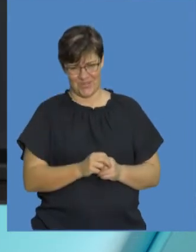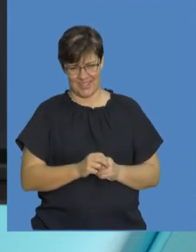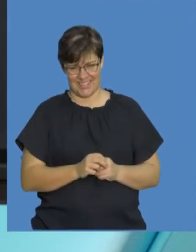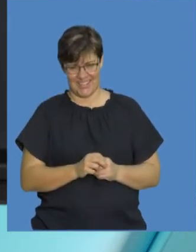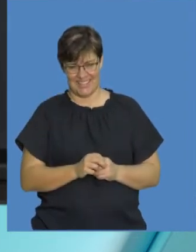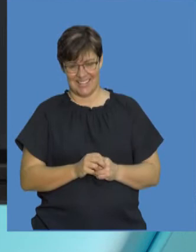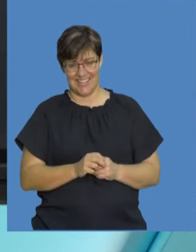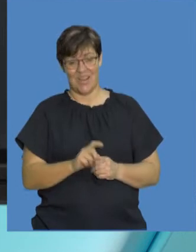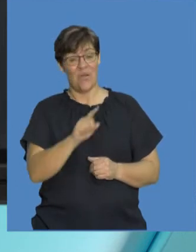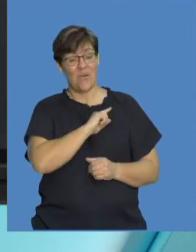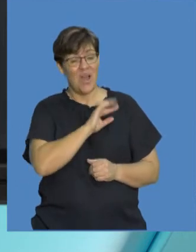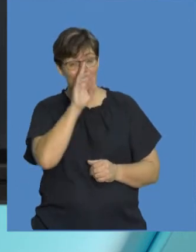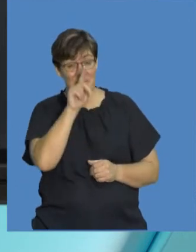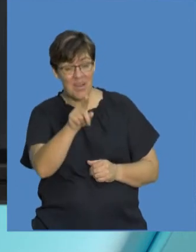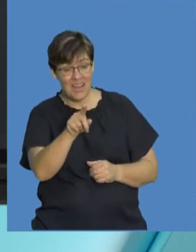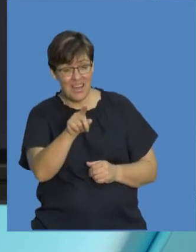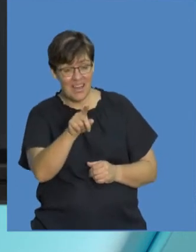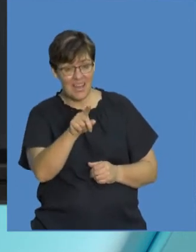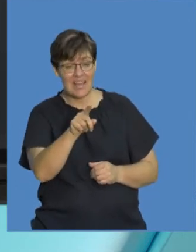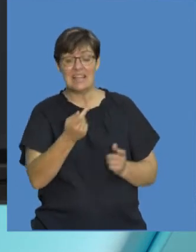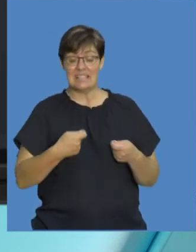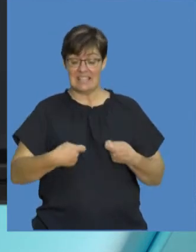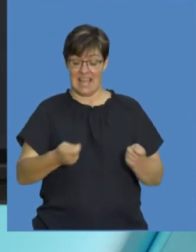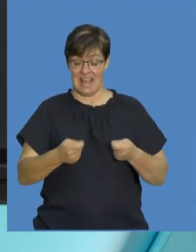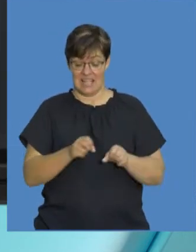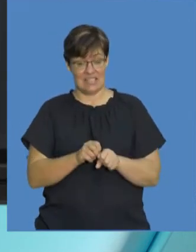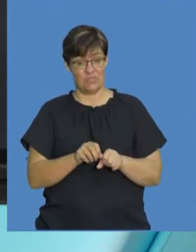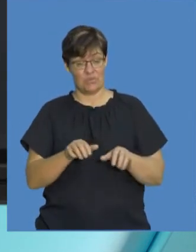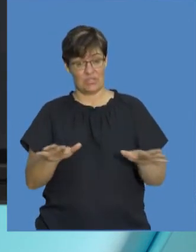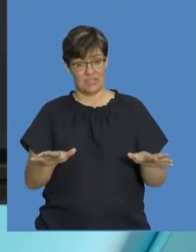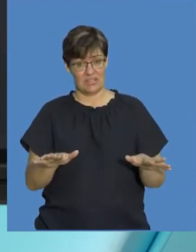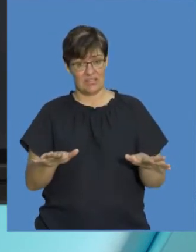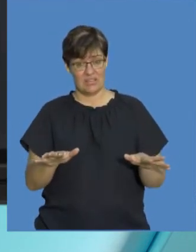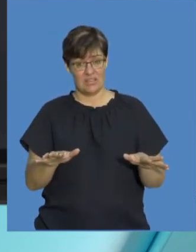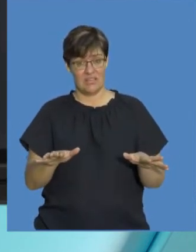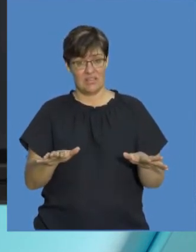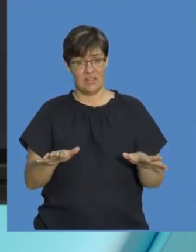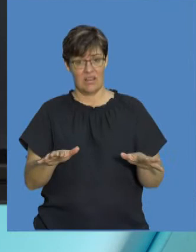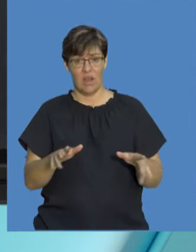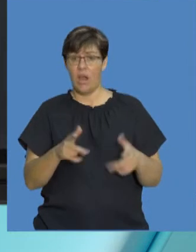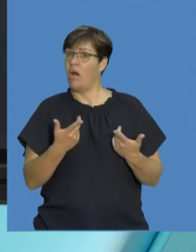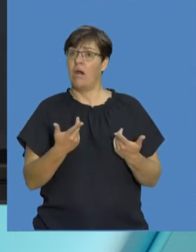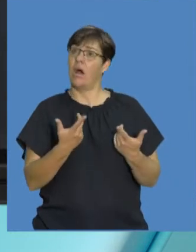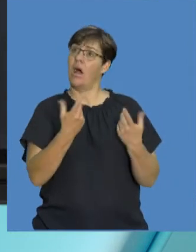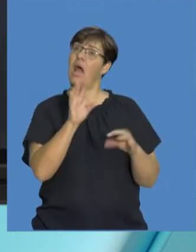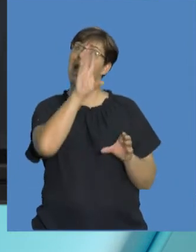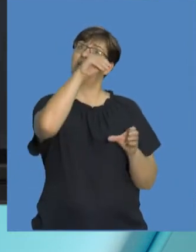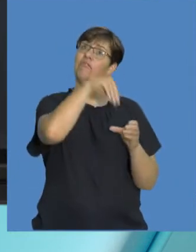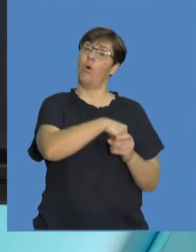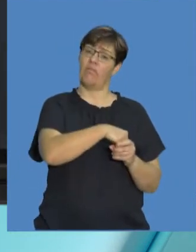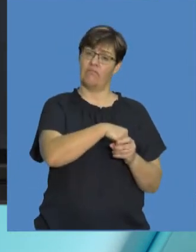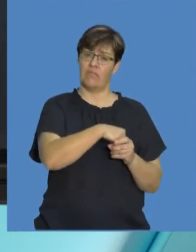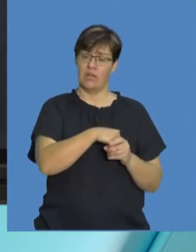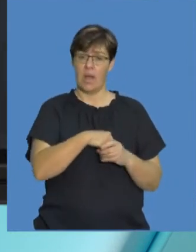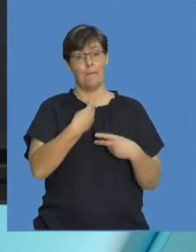No, not at all. Once again, remember that selling and distribution has absolutely nothing